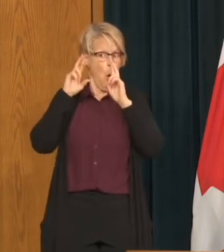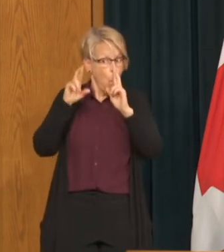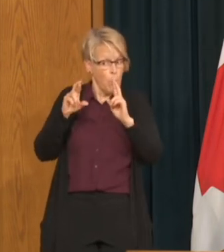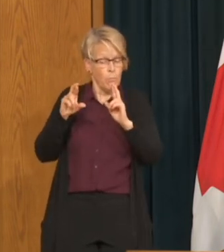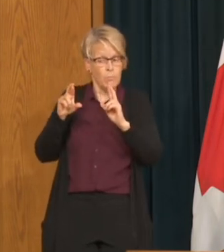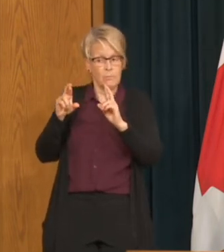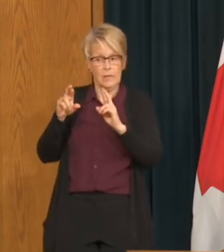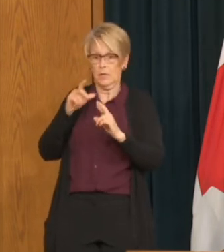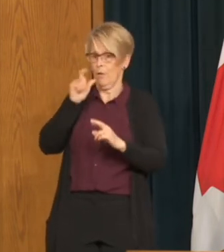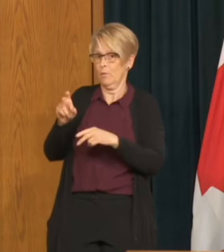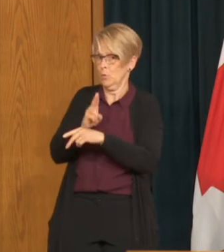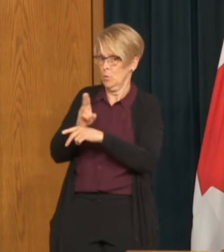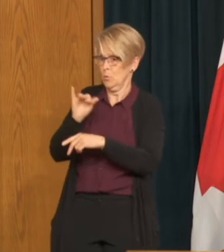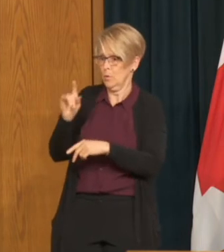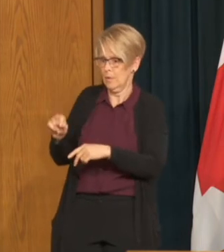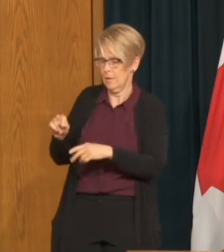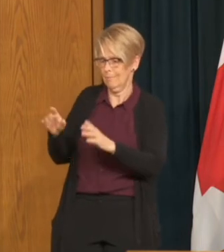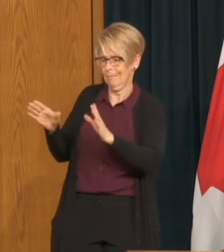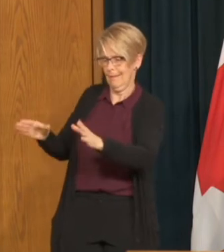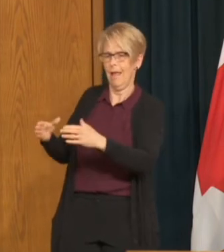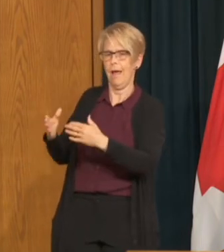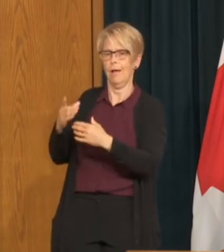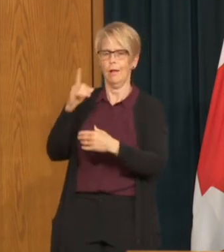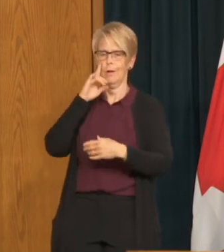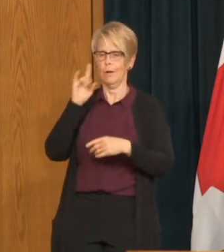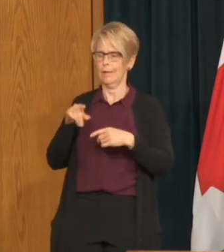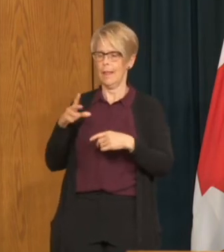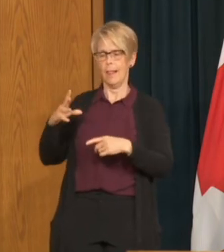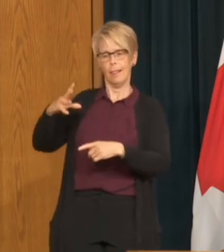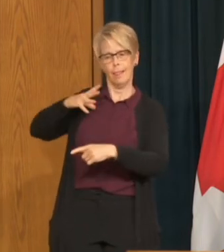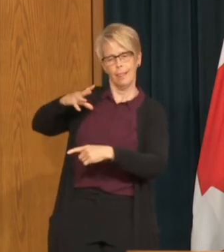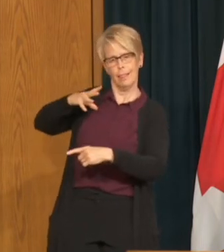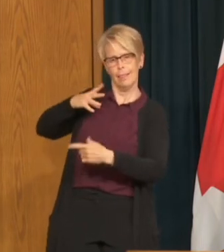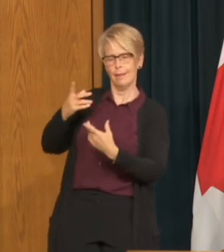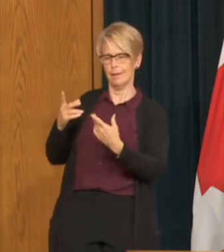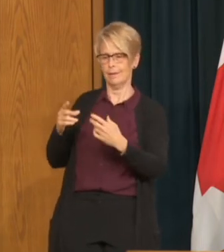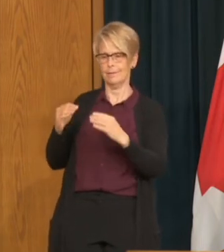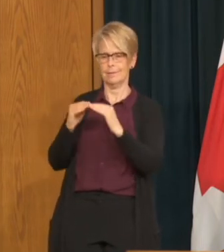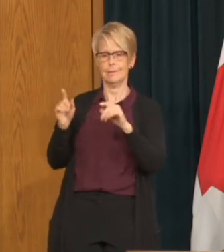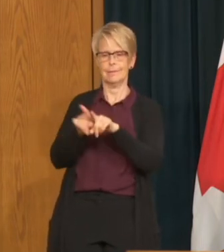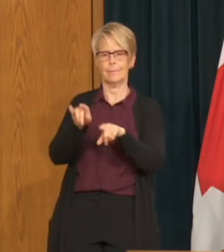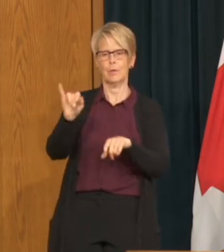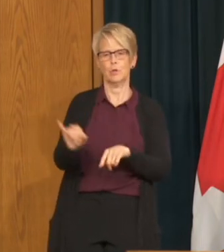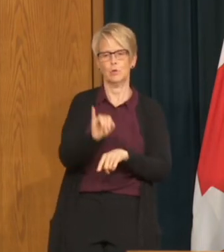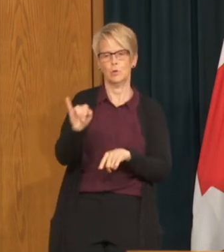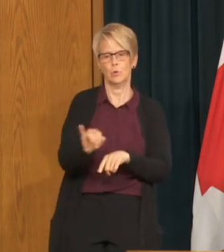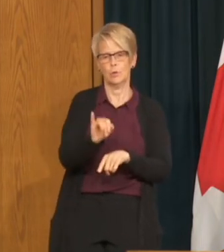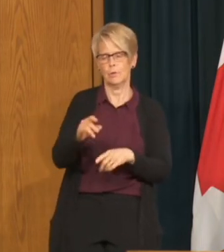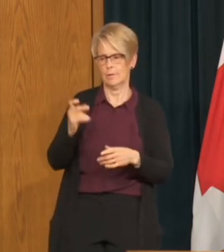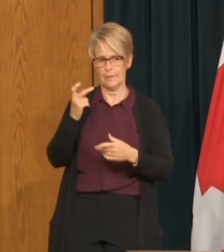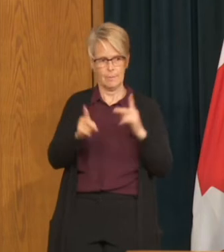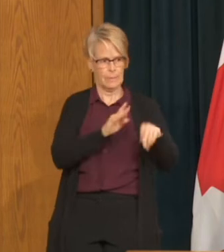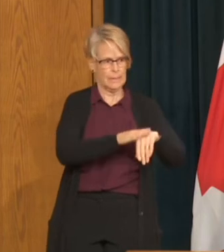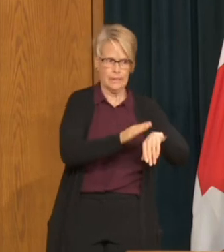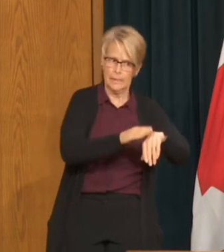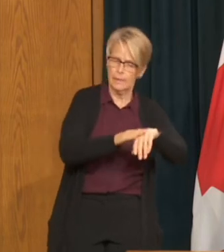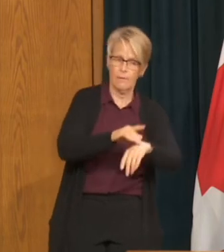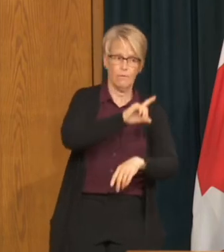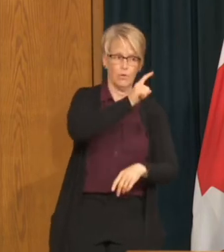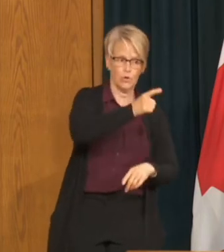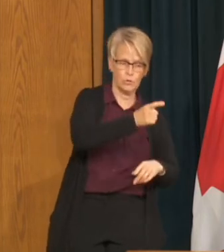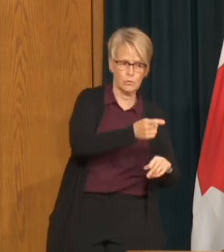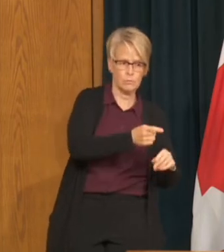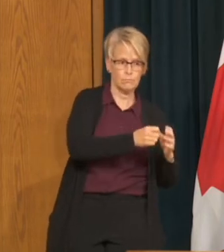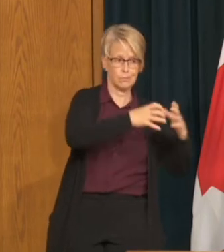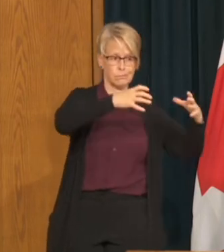have to use the field hospitals. That's like an insurance policy in case, as many experts are warning, there could be a second wave.